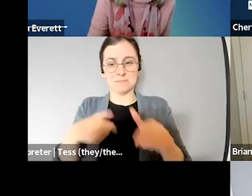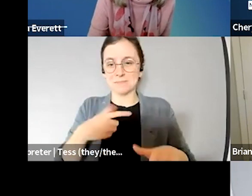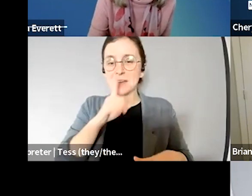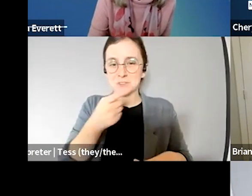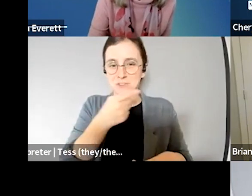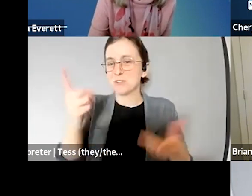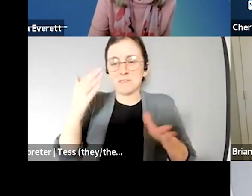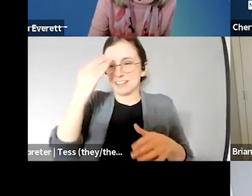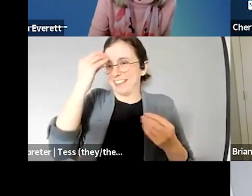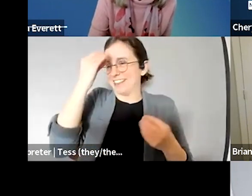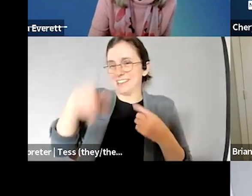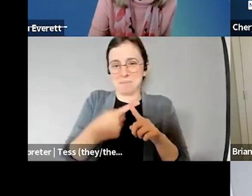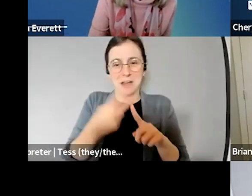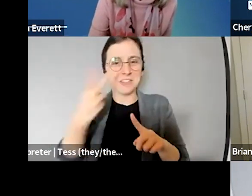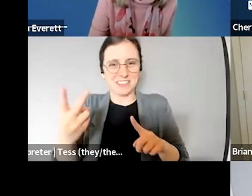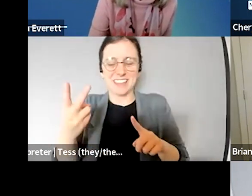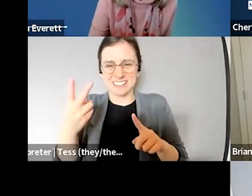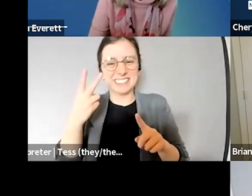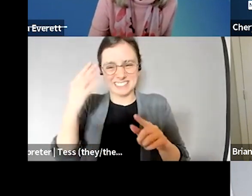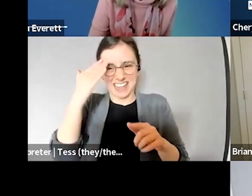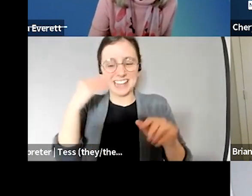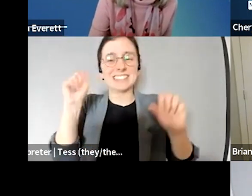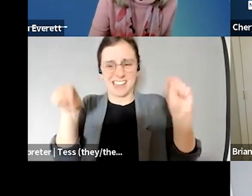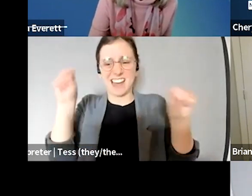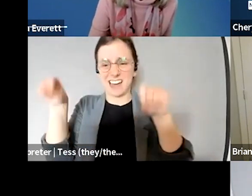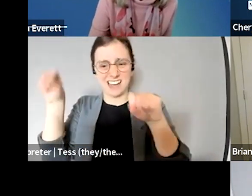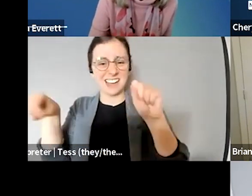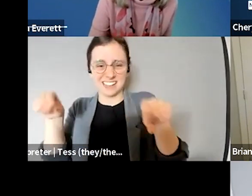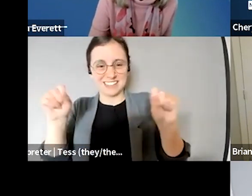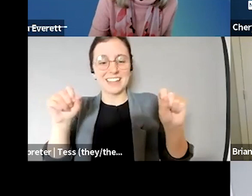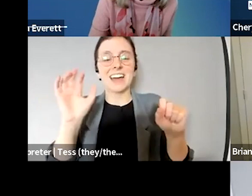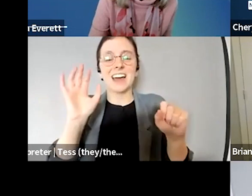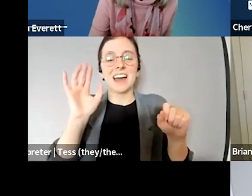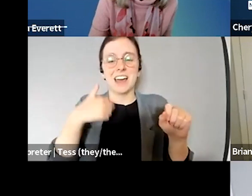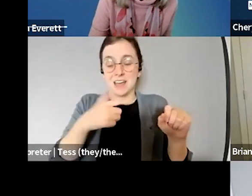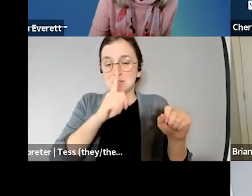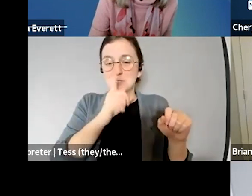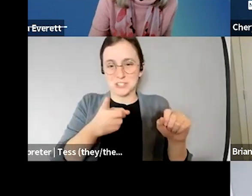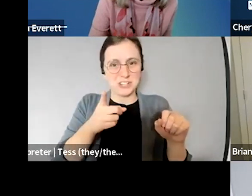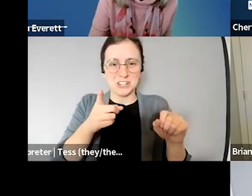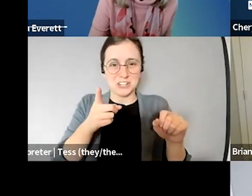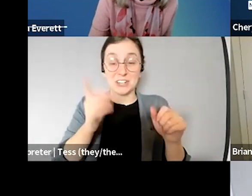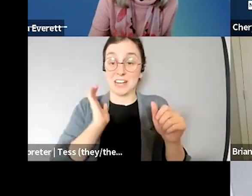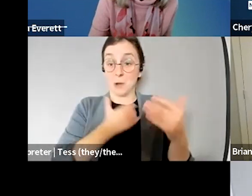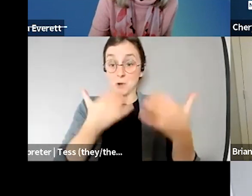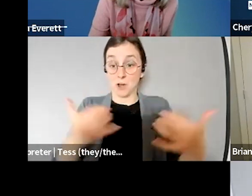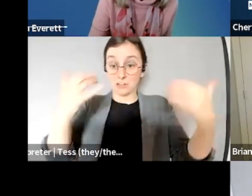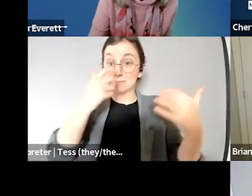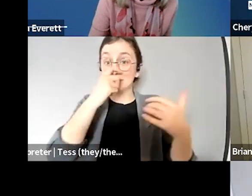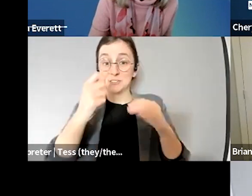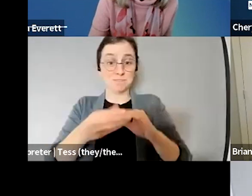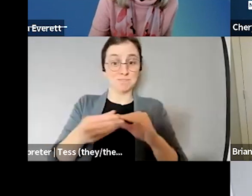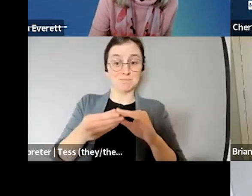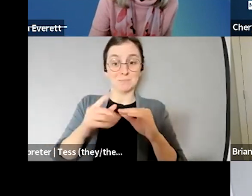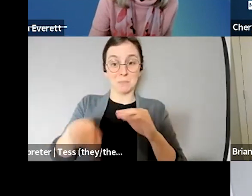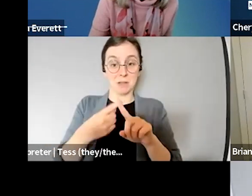nodding. So I'm sure a lot of people on this call would love to know about that. Well, Cheryl,